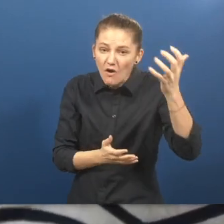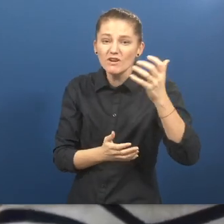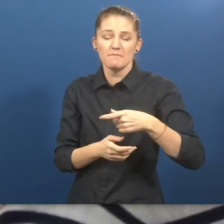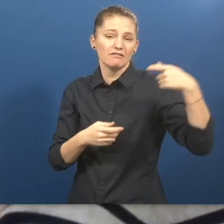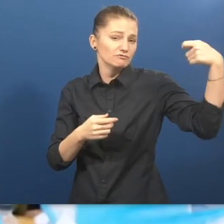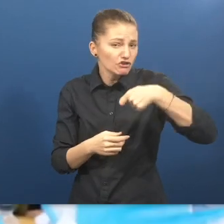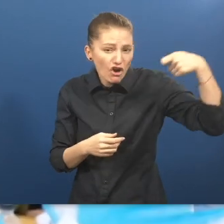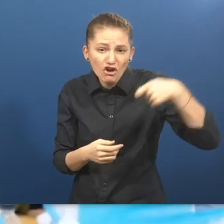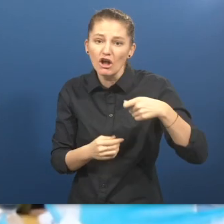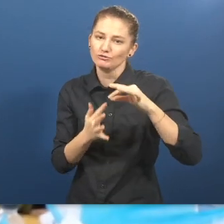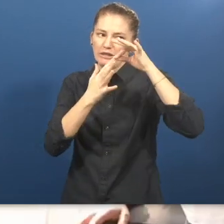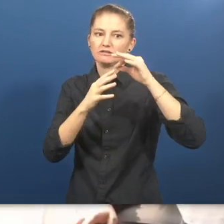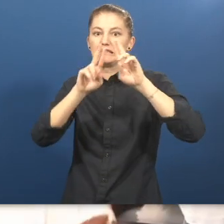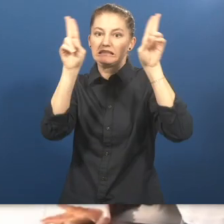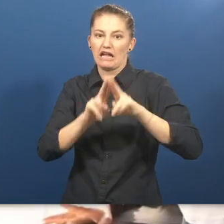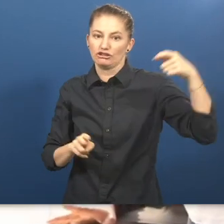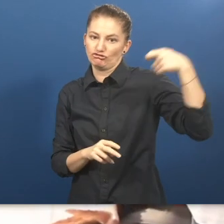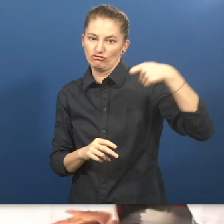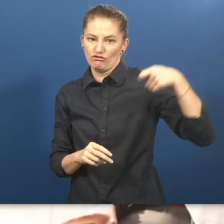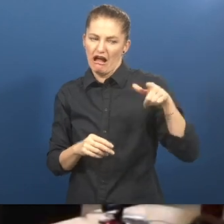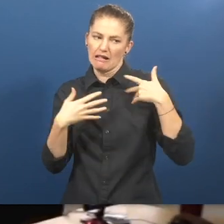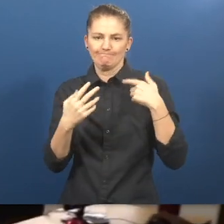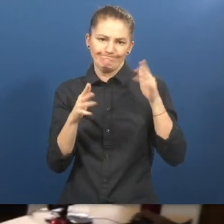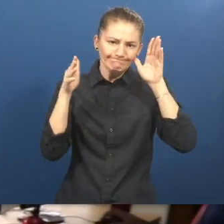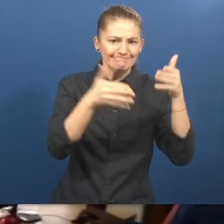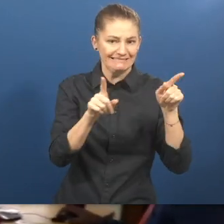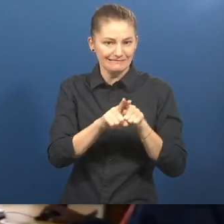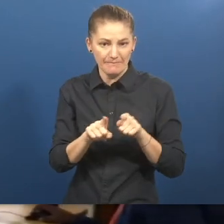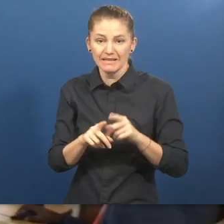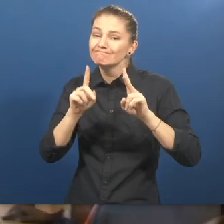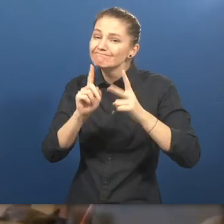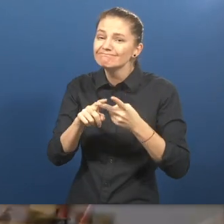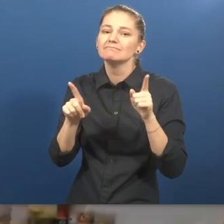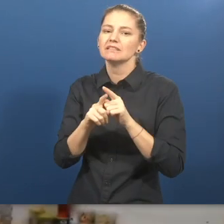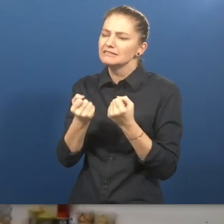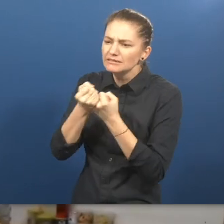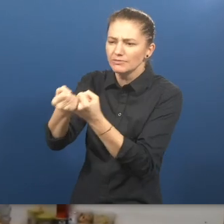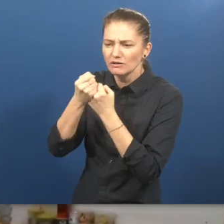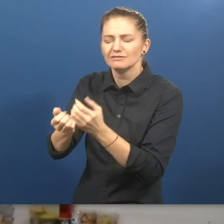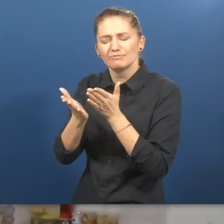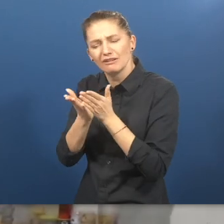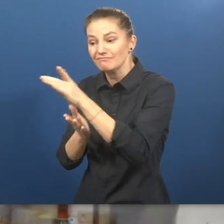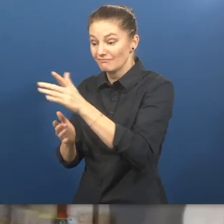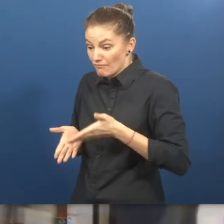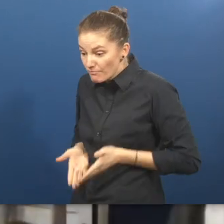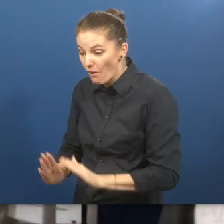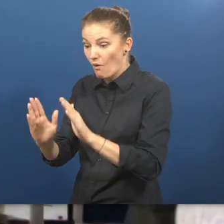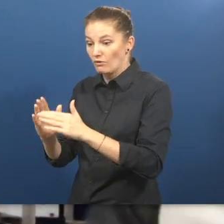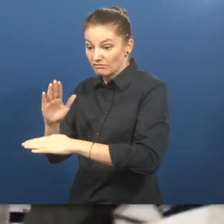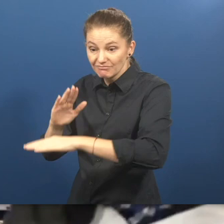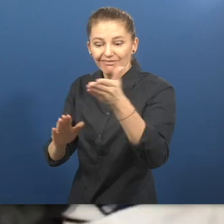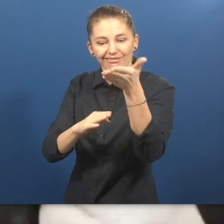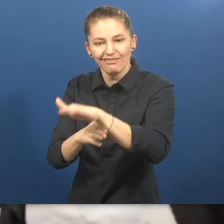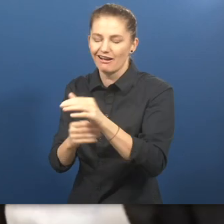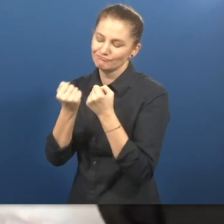two areas of our focus. Secondly, we work towards ensuring the support system to cover spectrum of